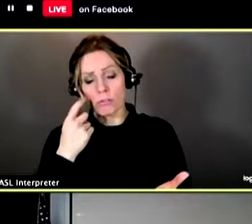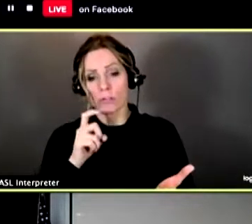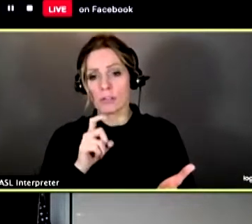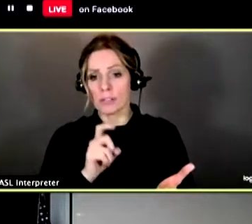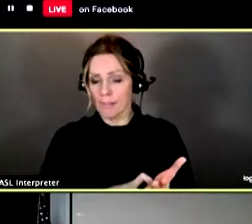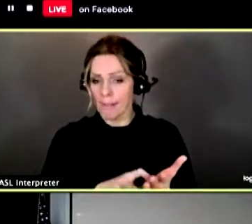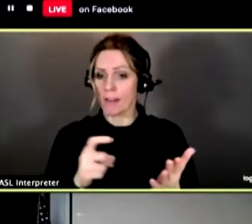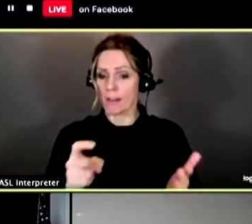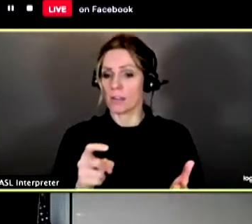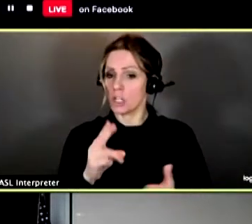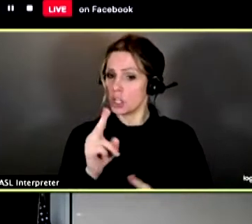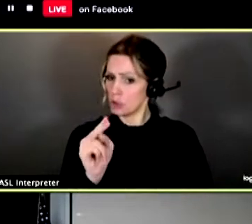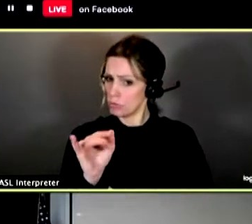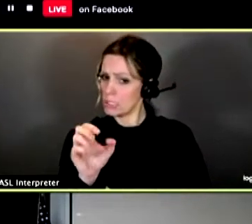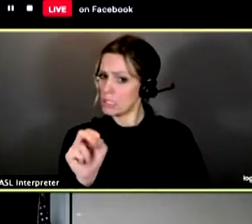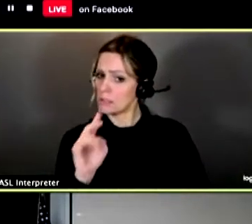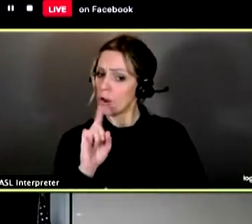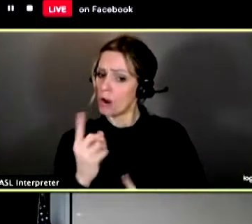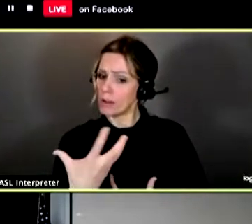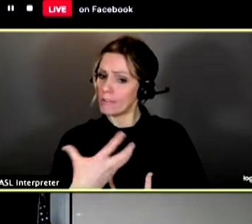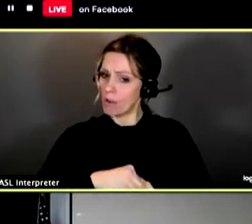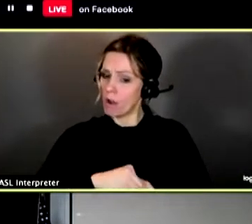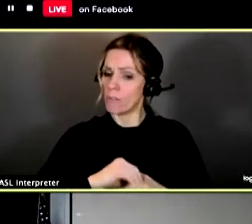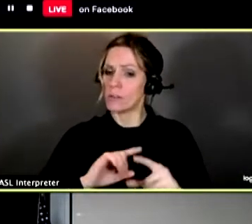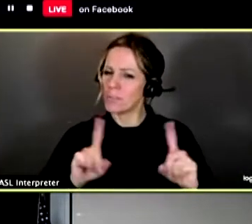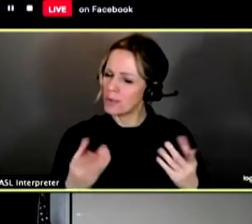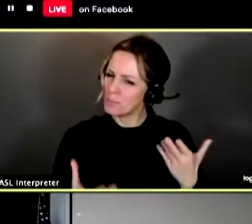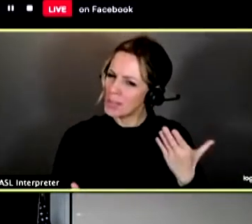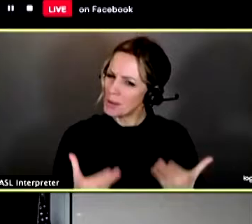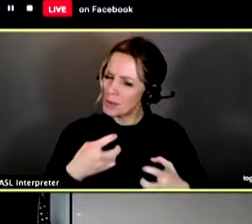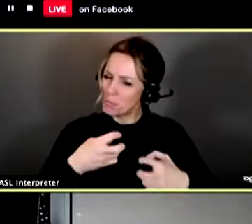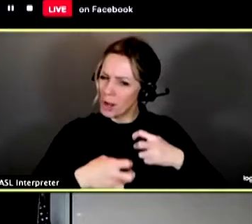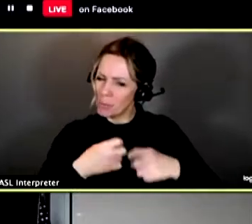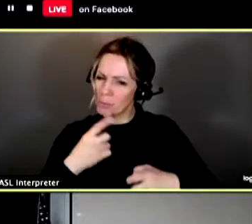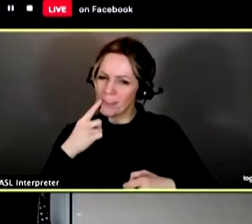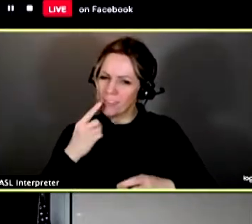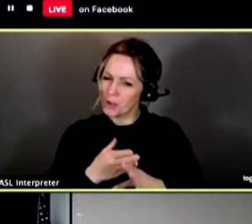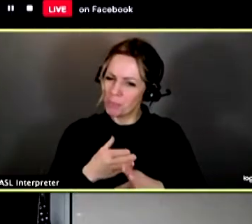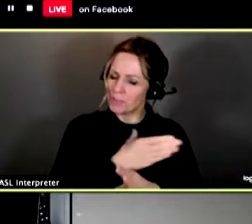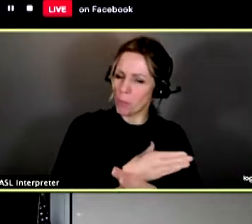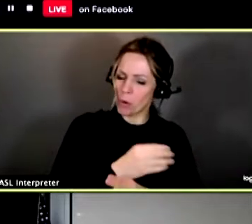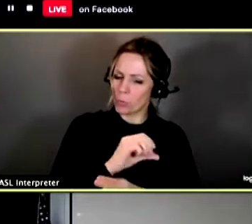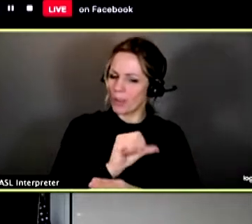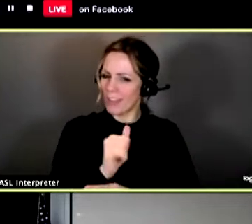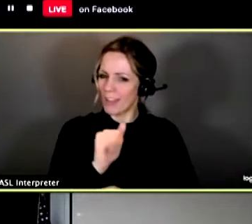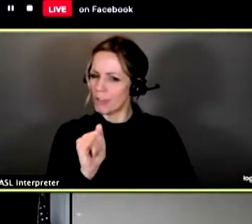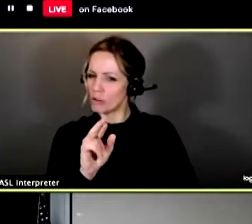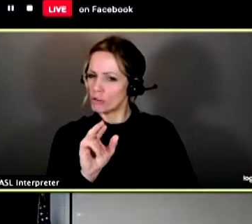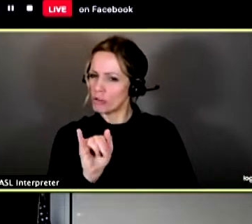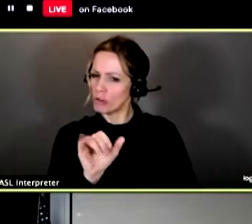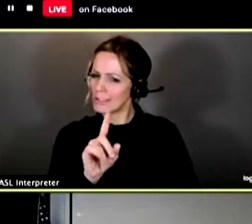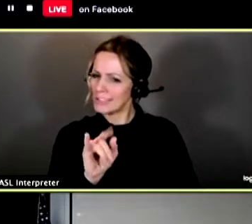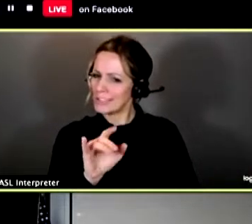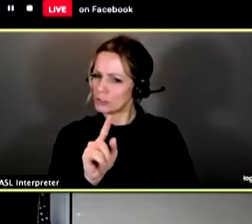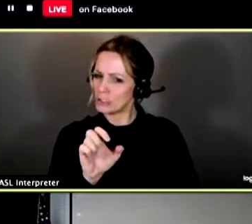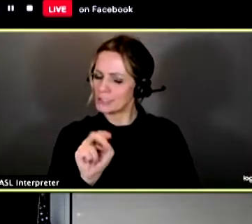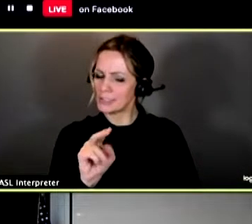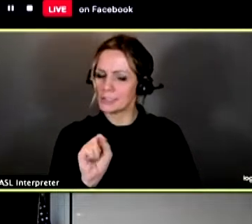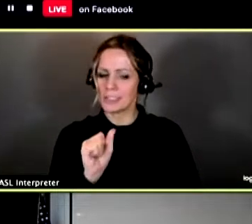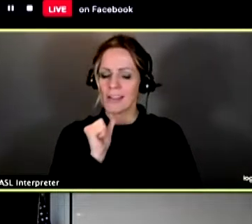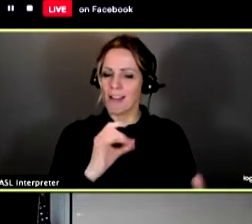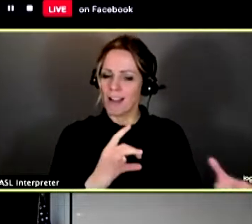that unions have to play. It may be, though, that problems we've heard about in other jurisdictions don't apply here in Salt Lake, but I do think it